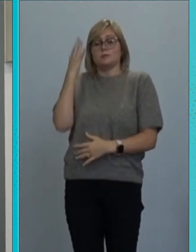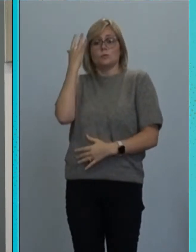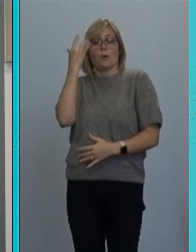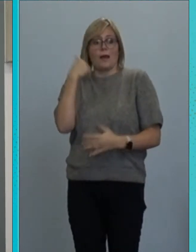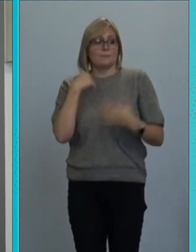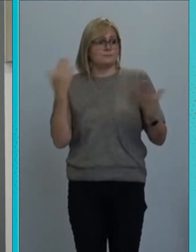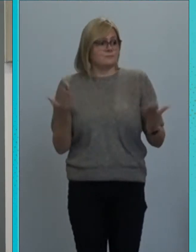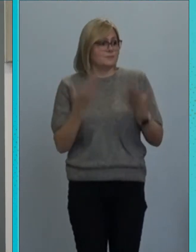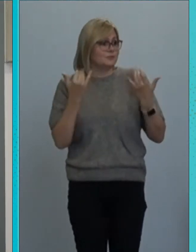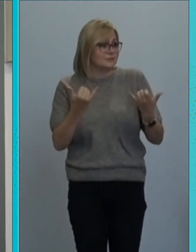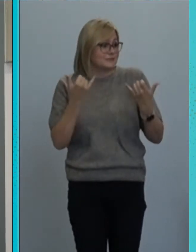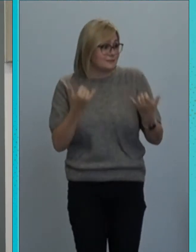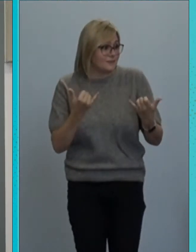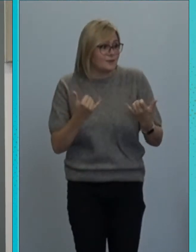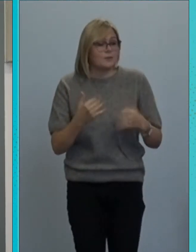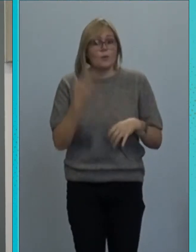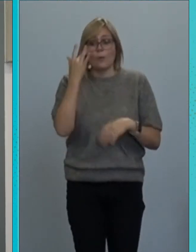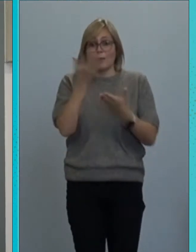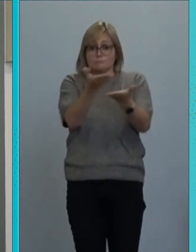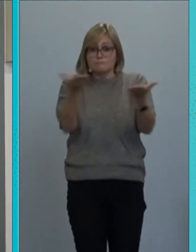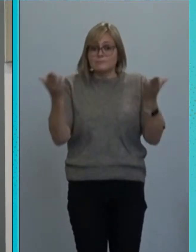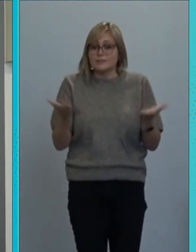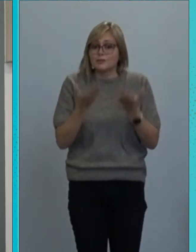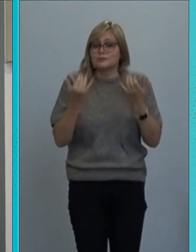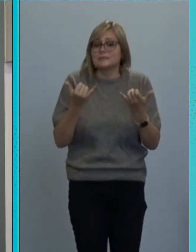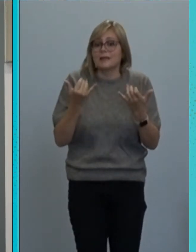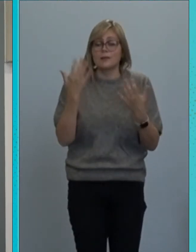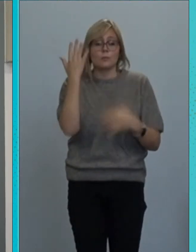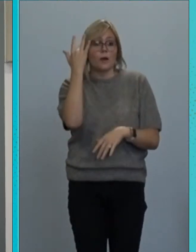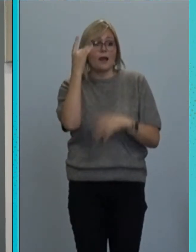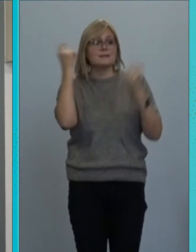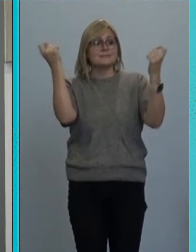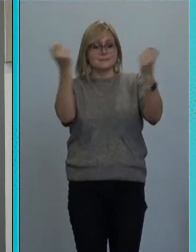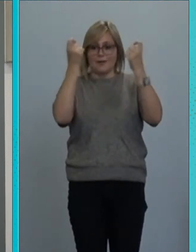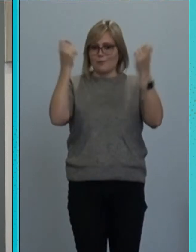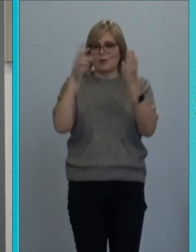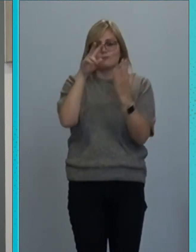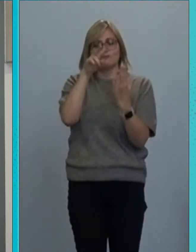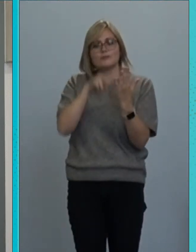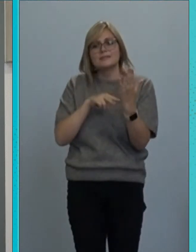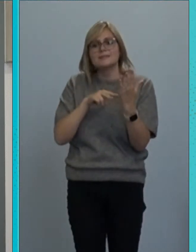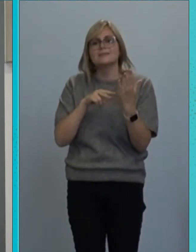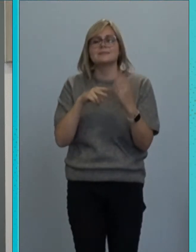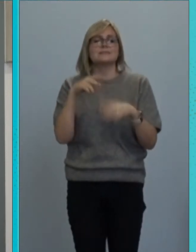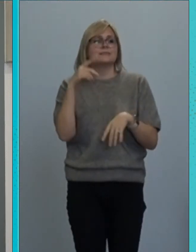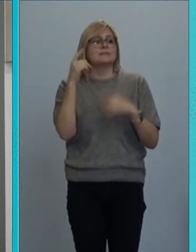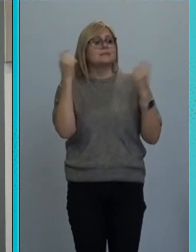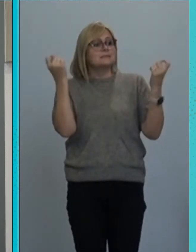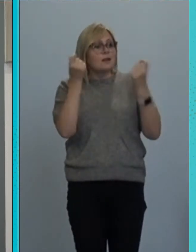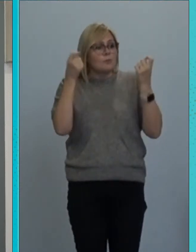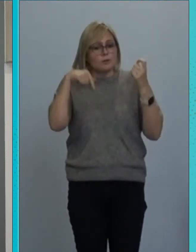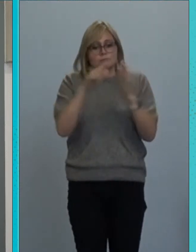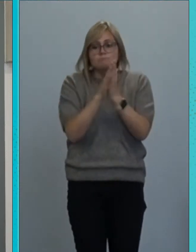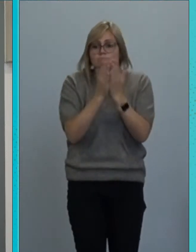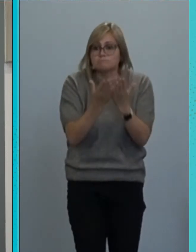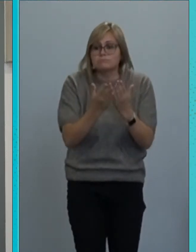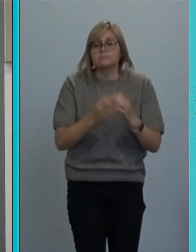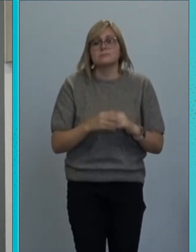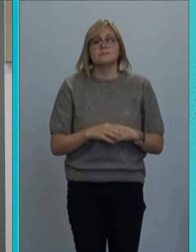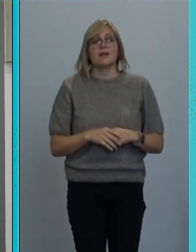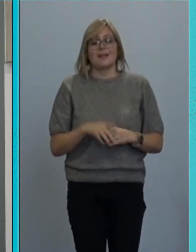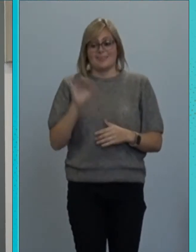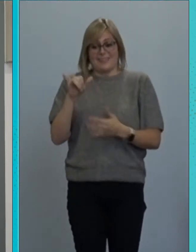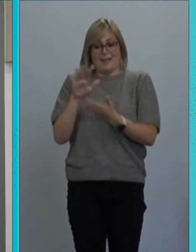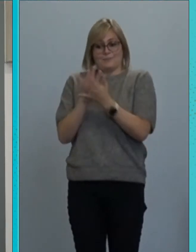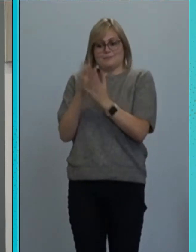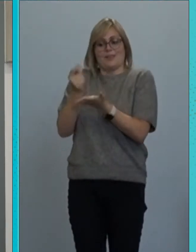are here today, to celebrate reading. It's therapy without the